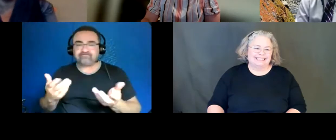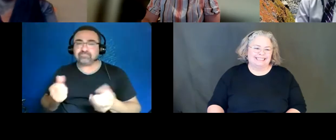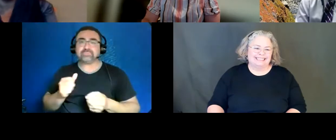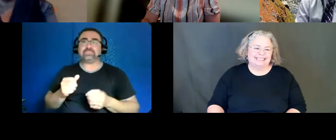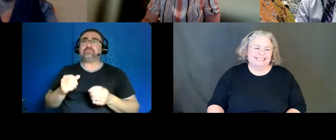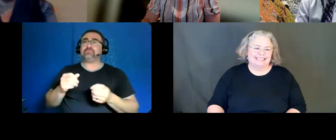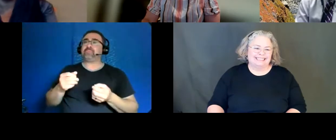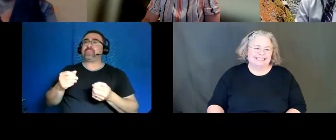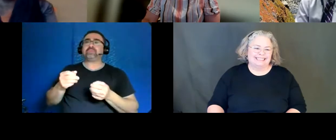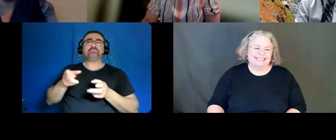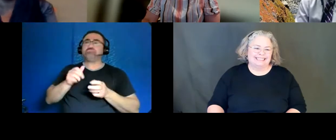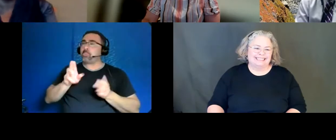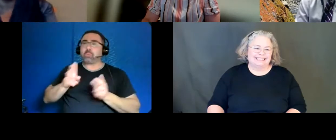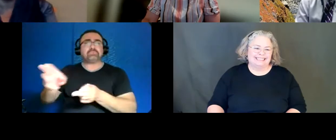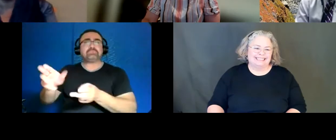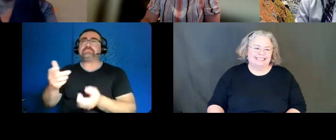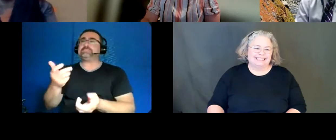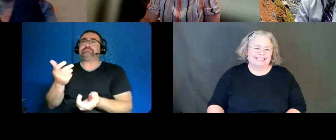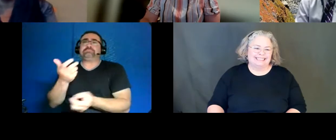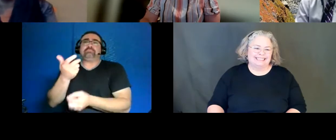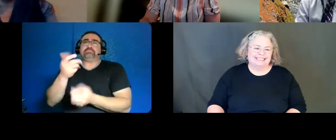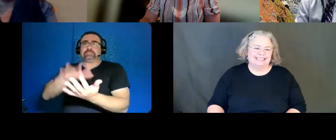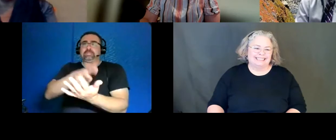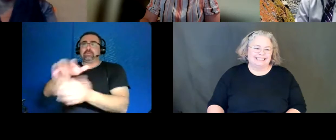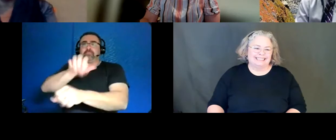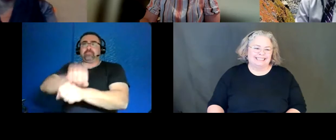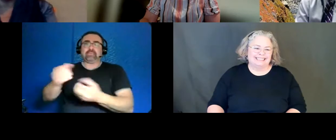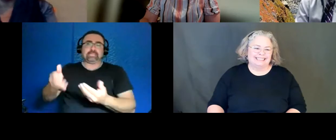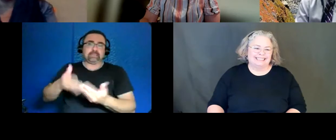get it when it's convenient.